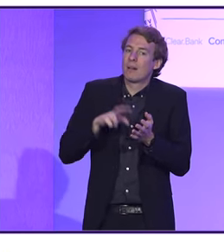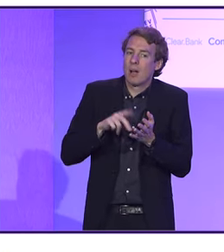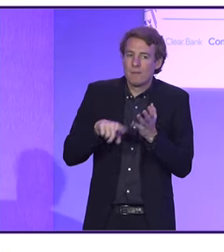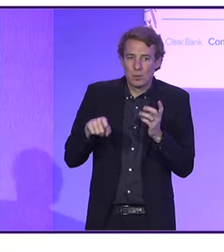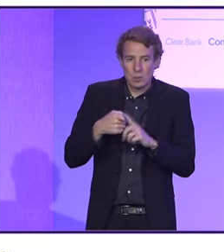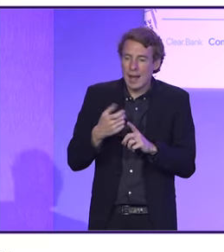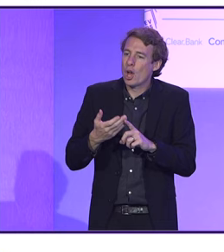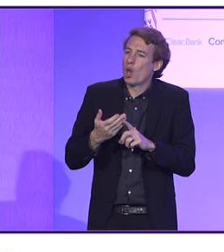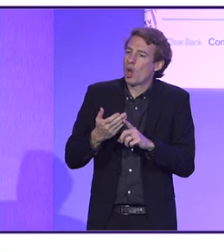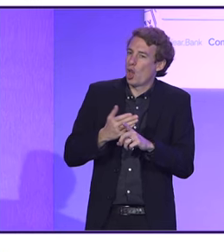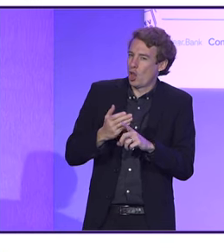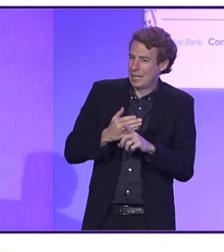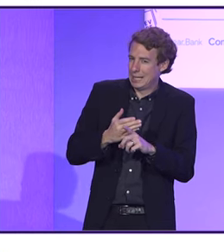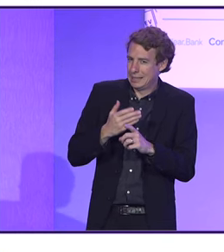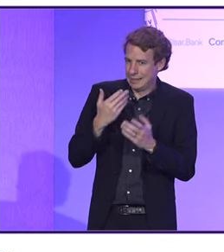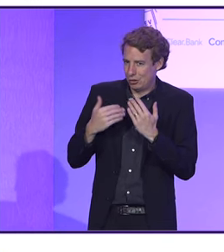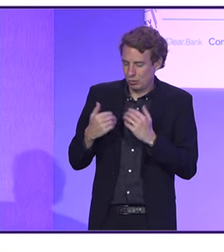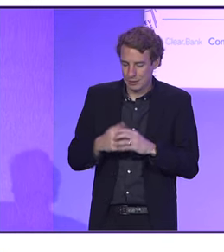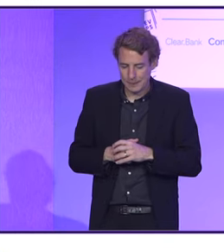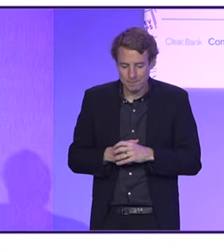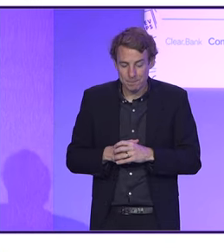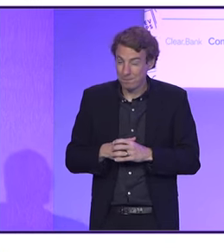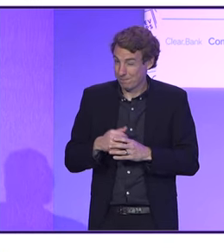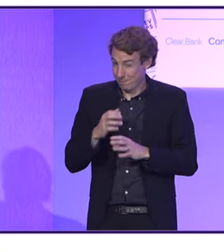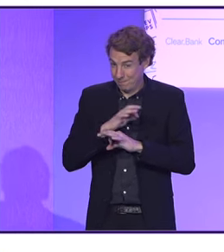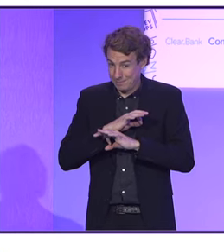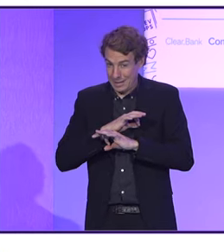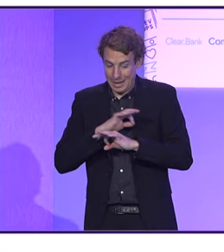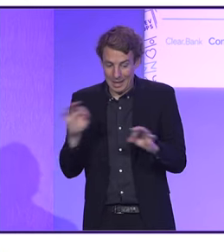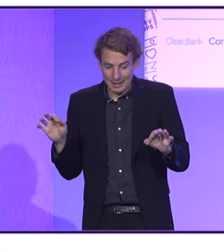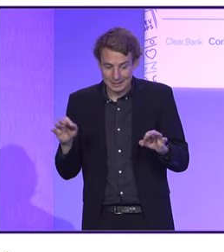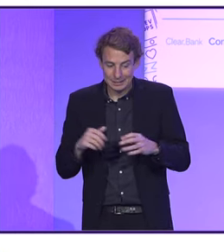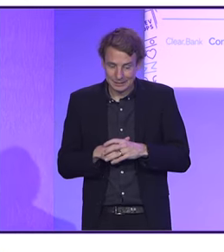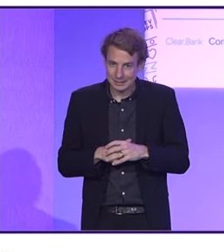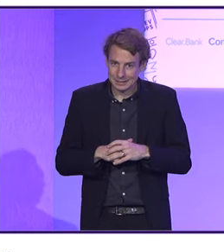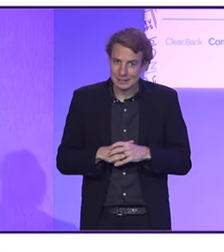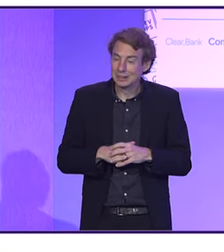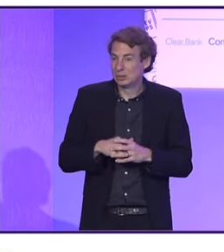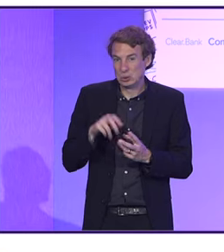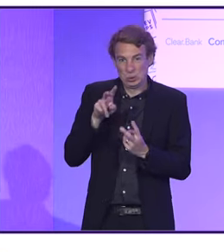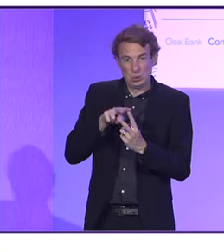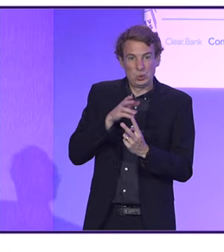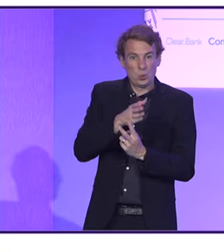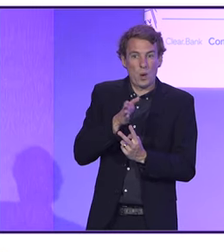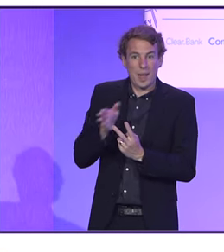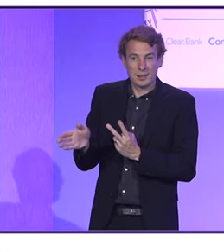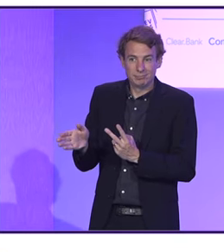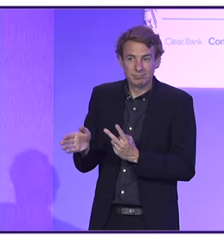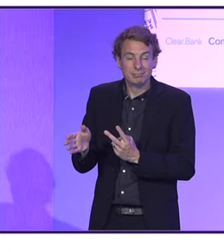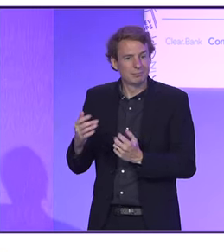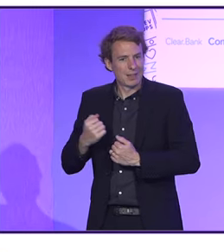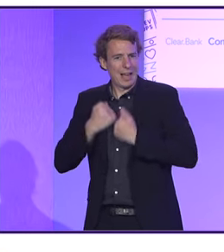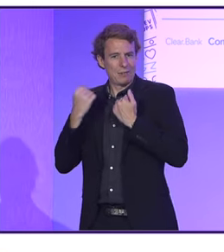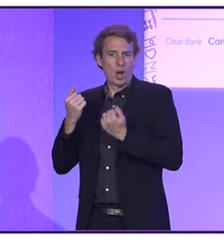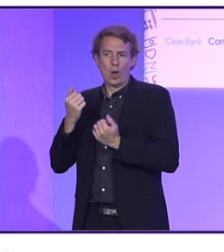infrastructure. So again, I'm going to do a show of hands. Basically, two ways to do this. Put it in your own data